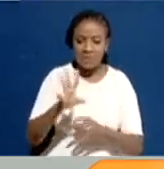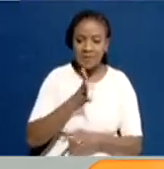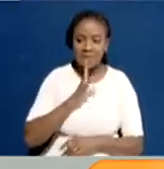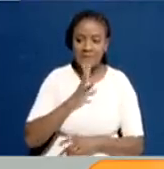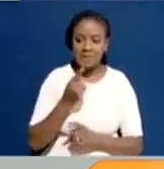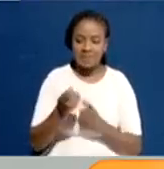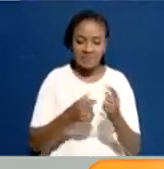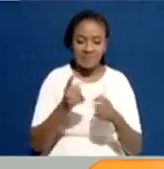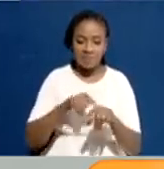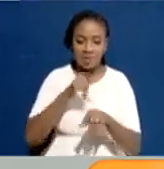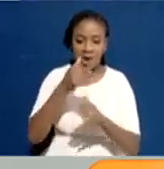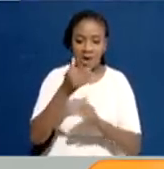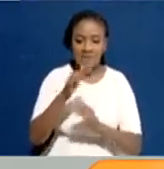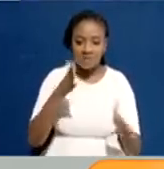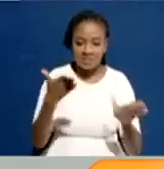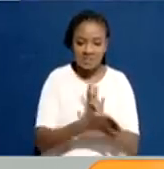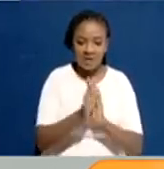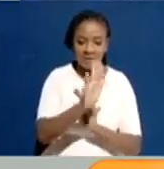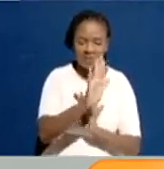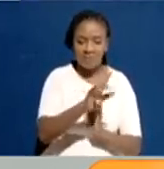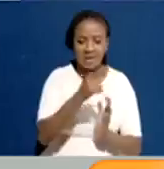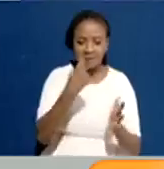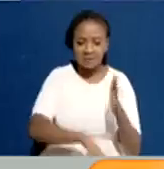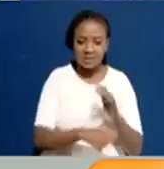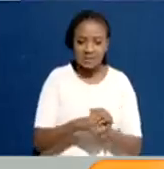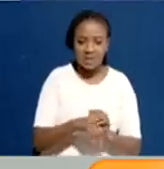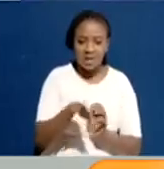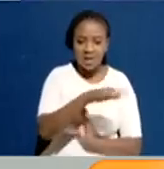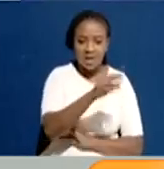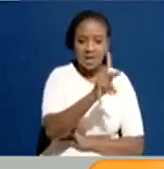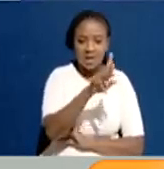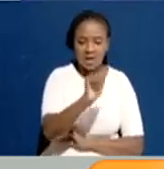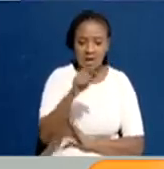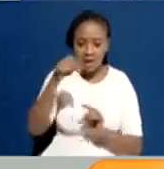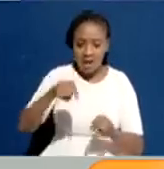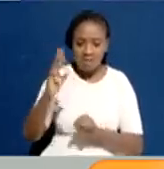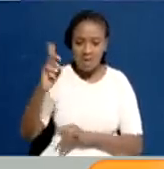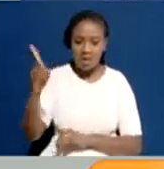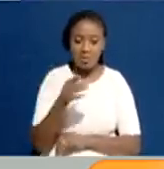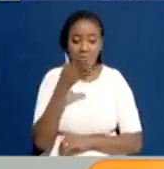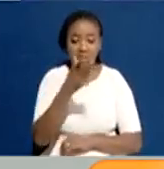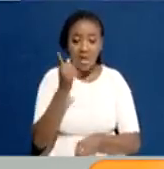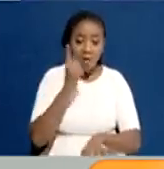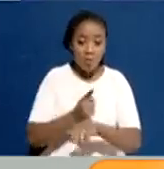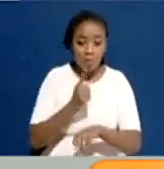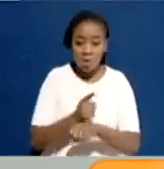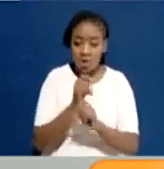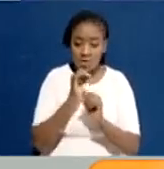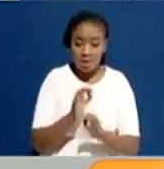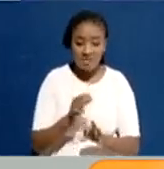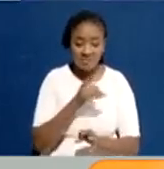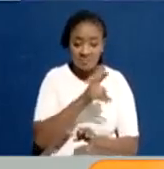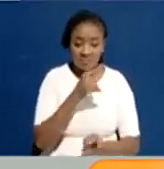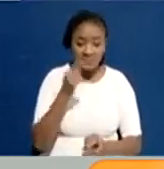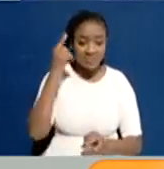after he filed his returns at KRA's headquarters at Times Tower here in Nairobi, where he warned that it will not be